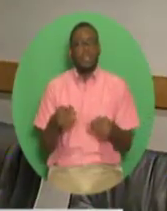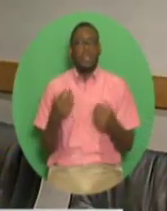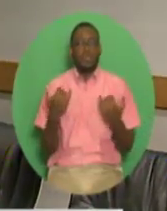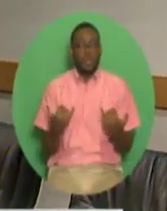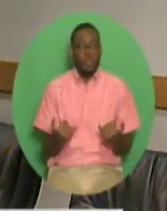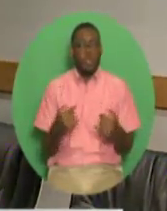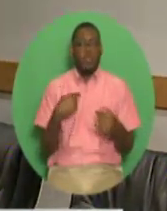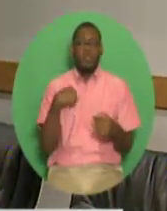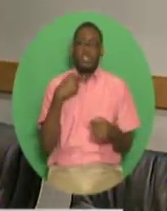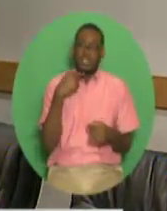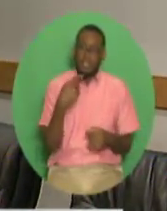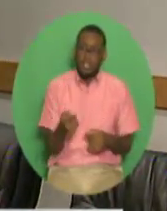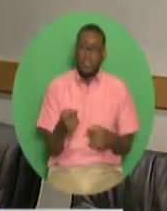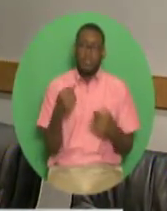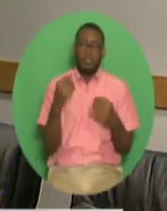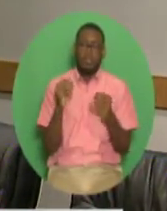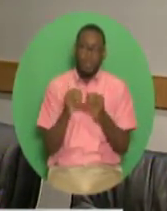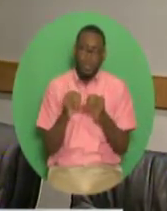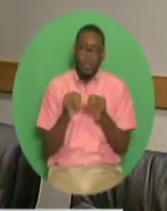In Superior.